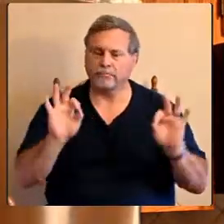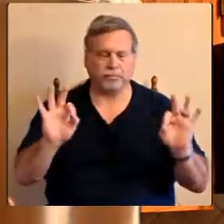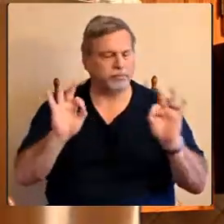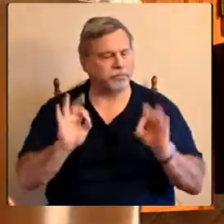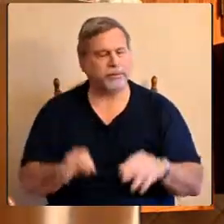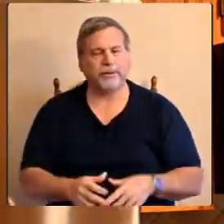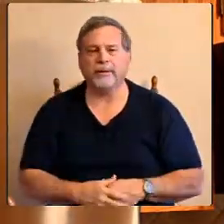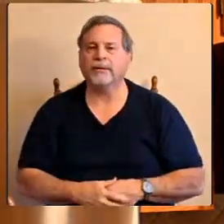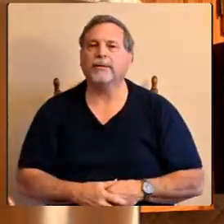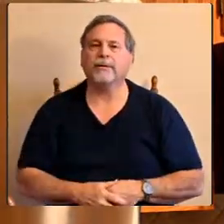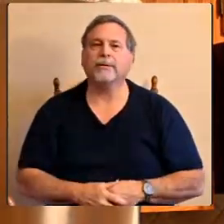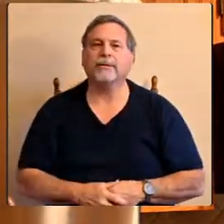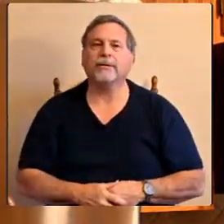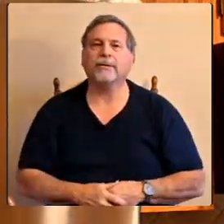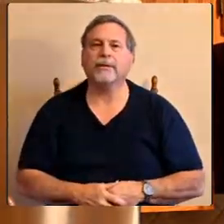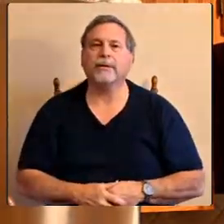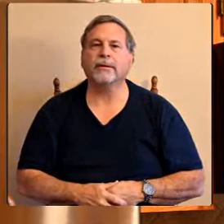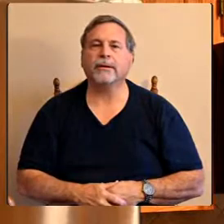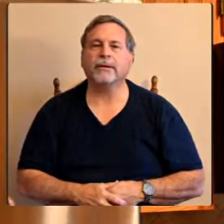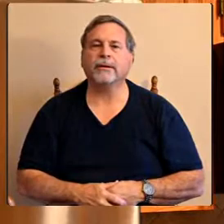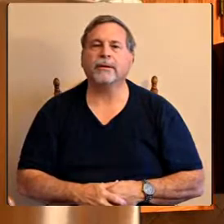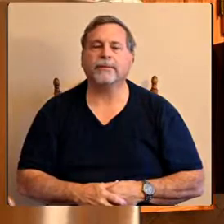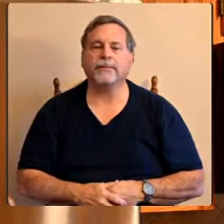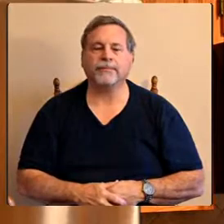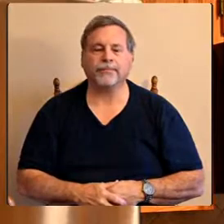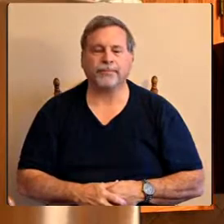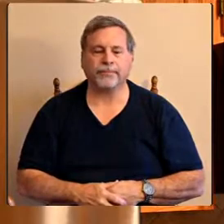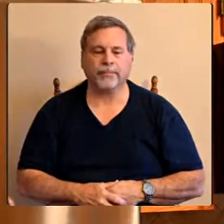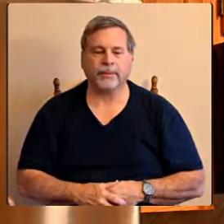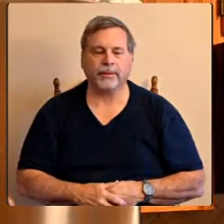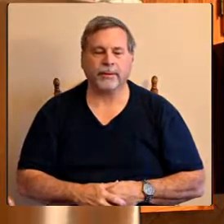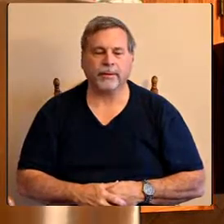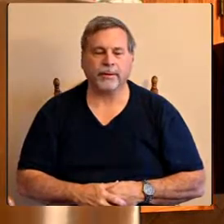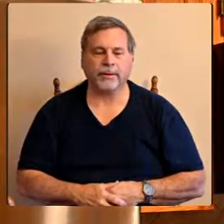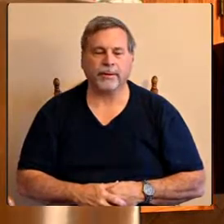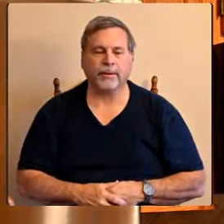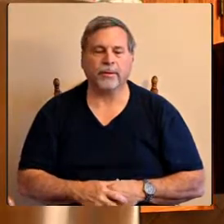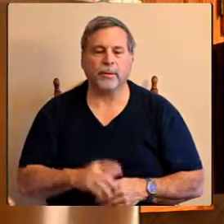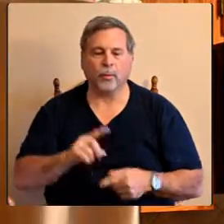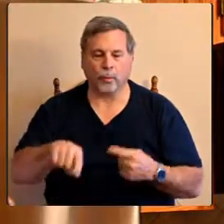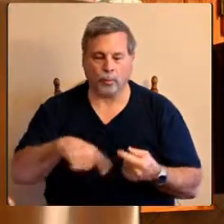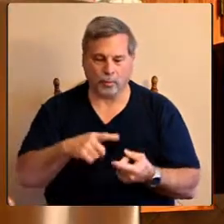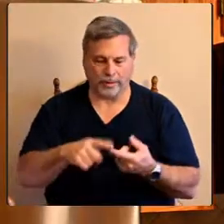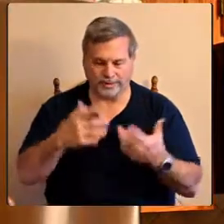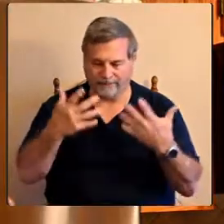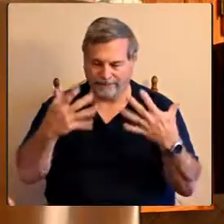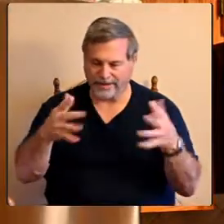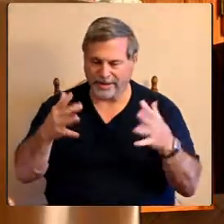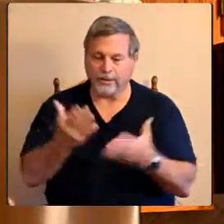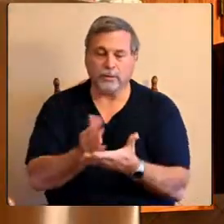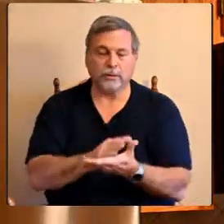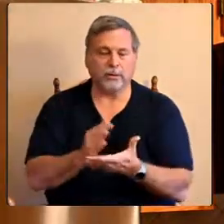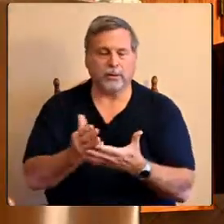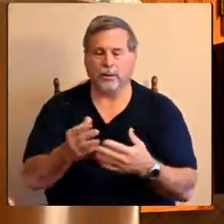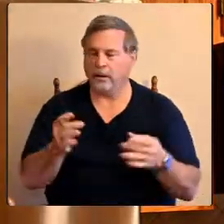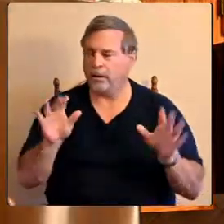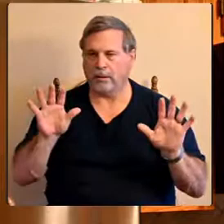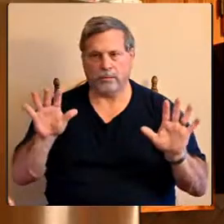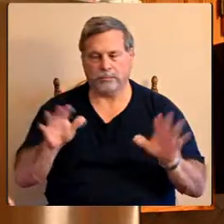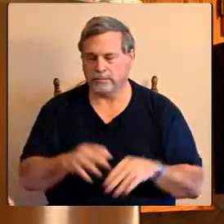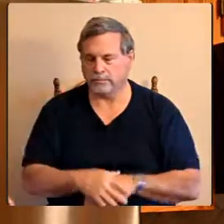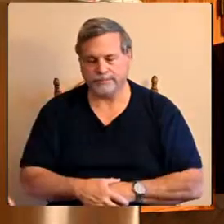that will be the kicker for things when it starts making that, when this gets to its final